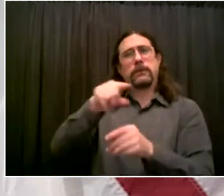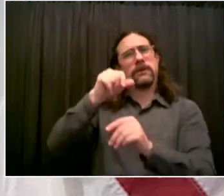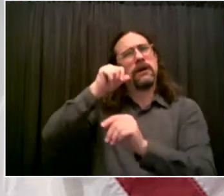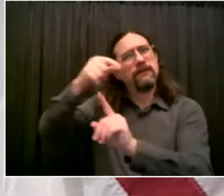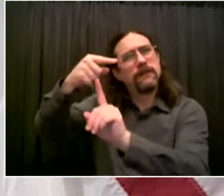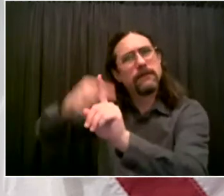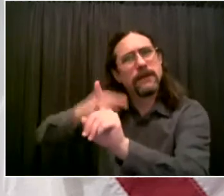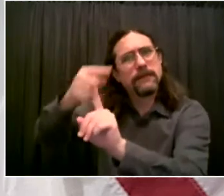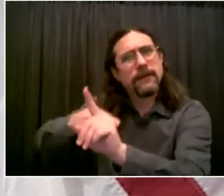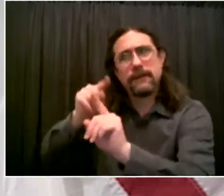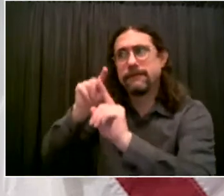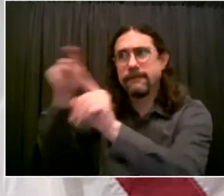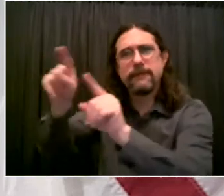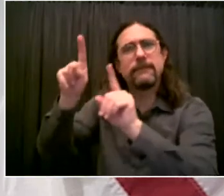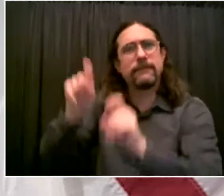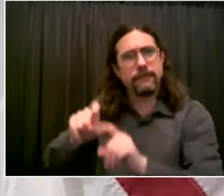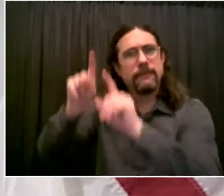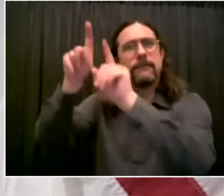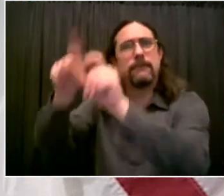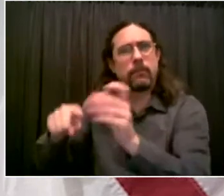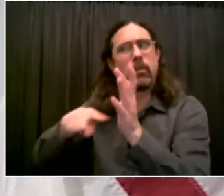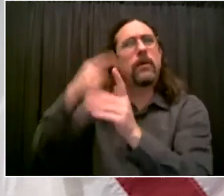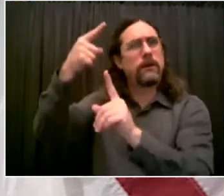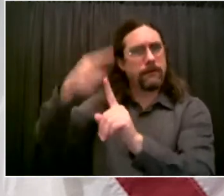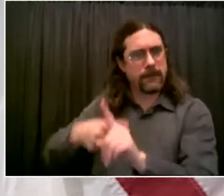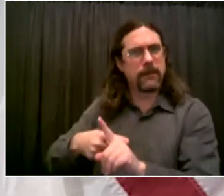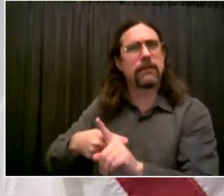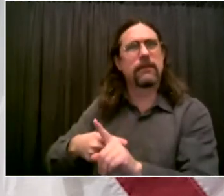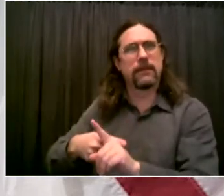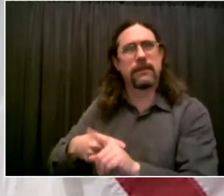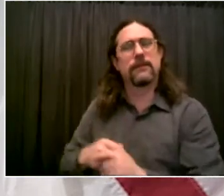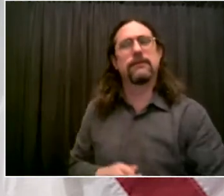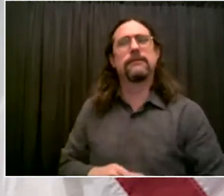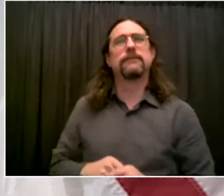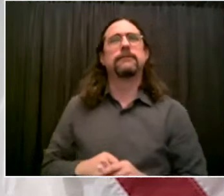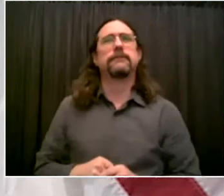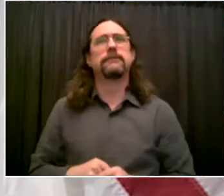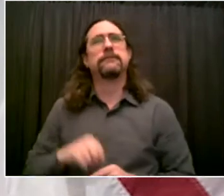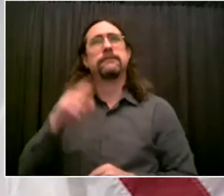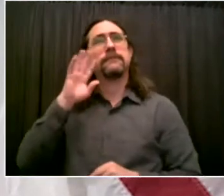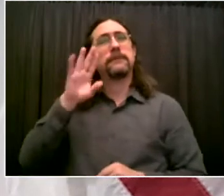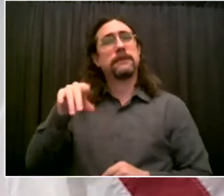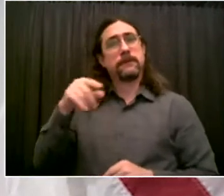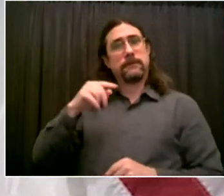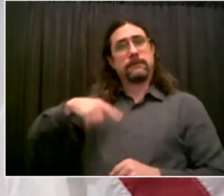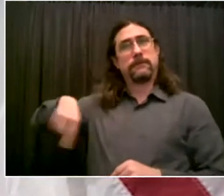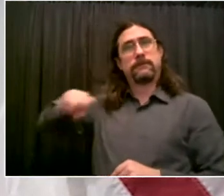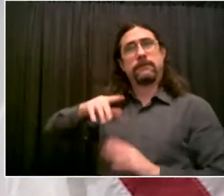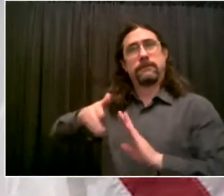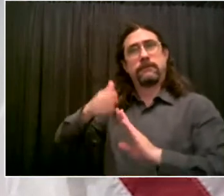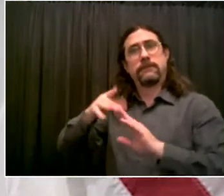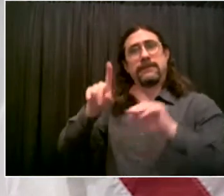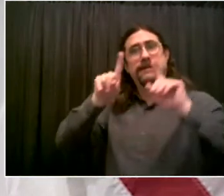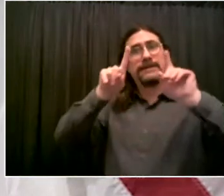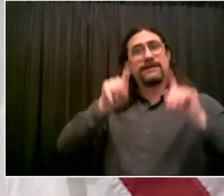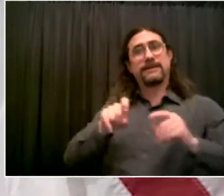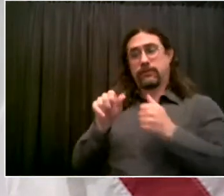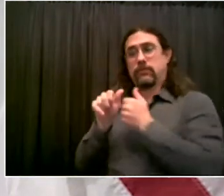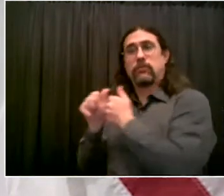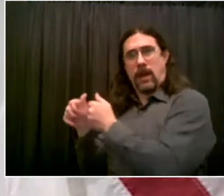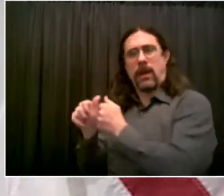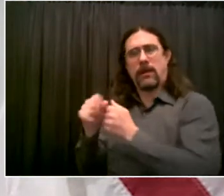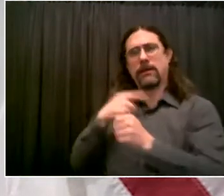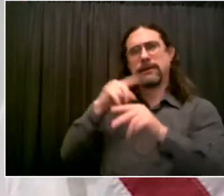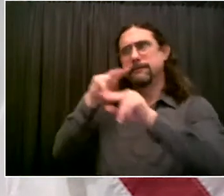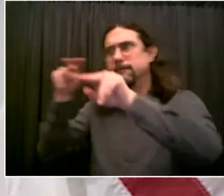make our whole test and trace operation work, we can protect people. Dr. Choksi, why don't you speak to it? Thanks, Mr. Mayor, and thank you